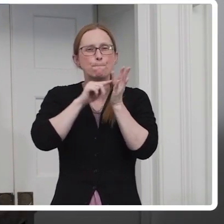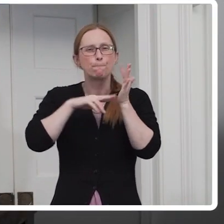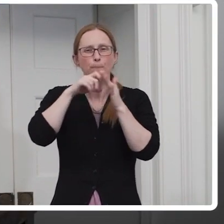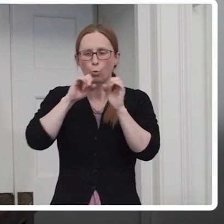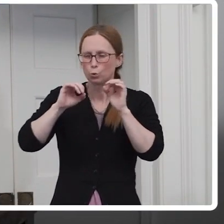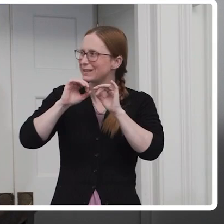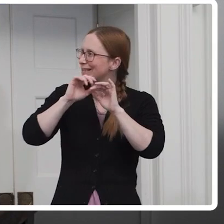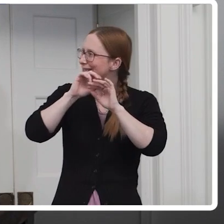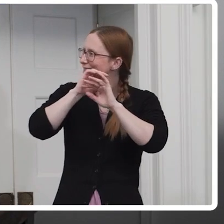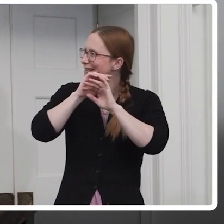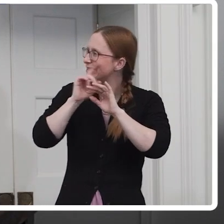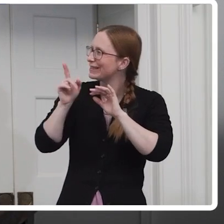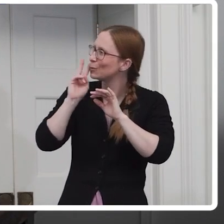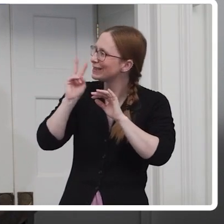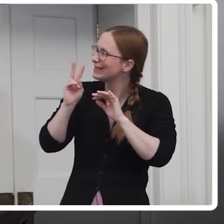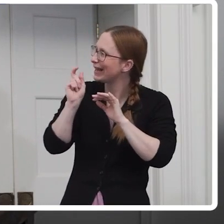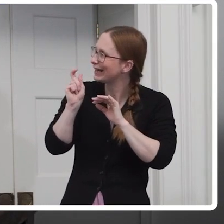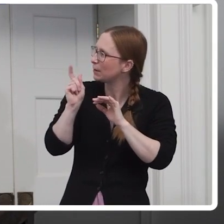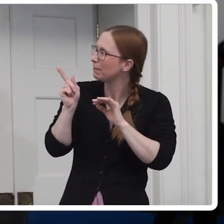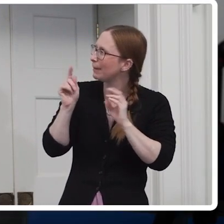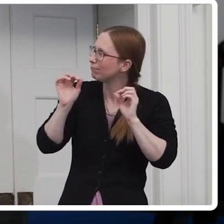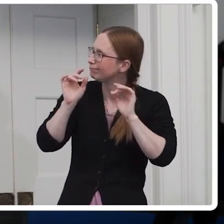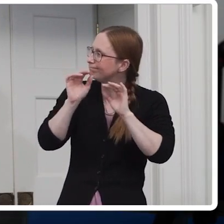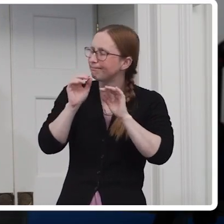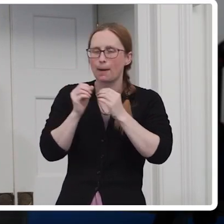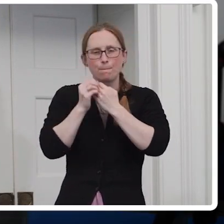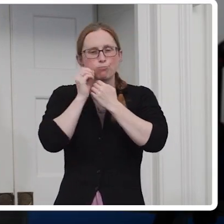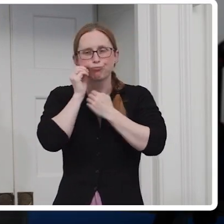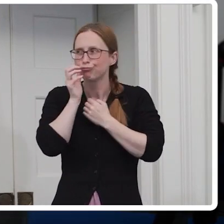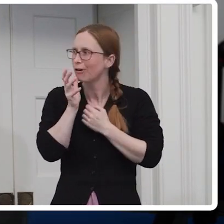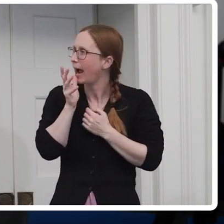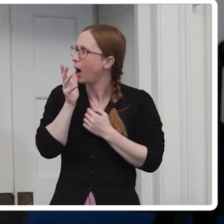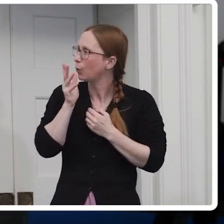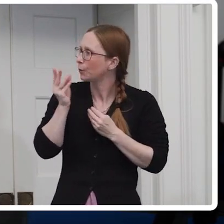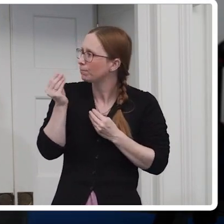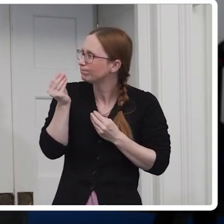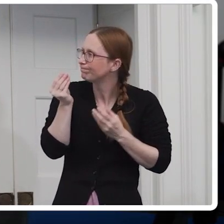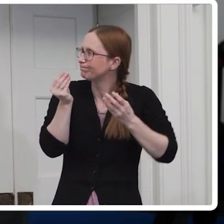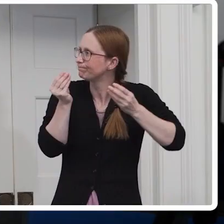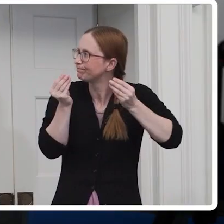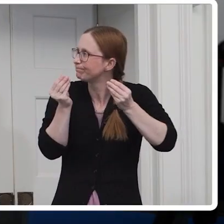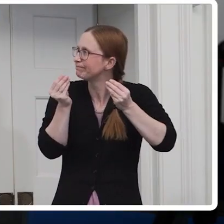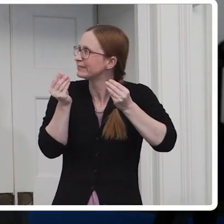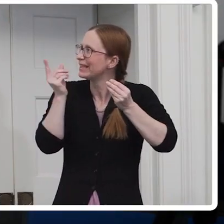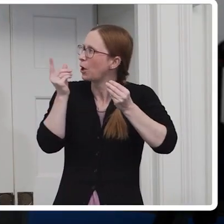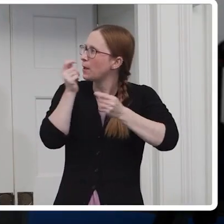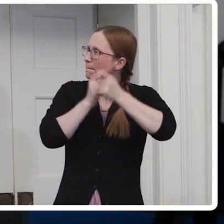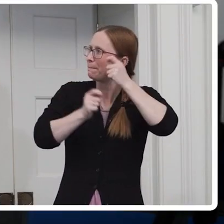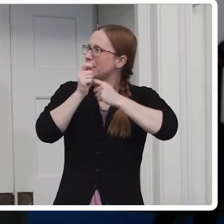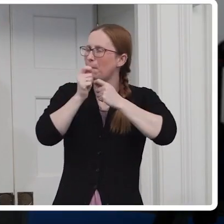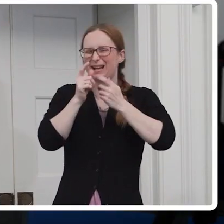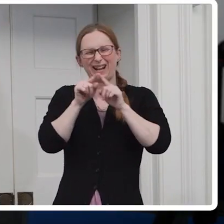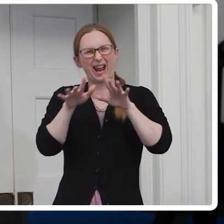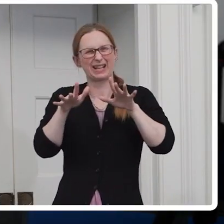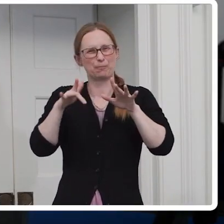mould creeping across. Yeah, let's have a look. Creeping across. So the brown patches of fabric are